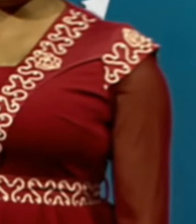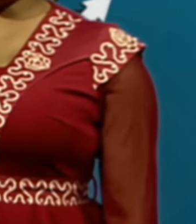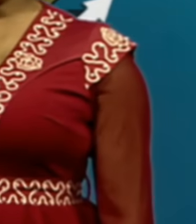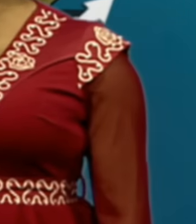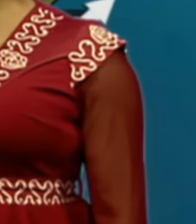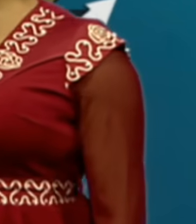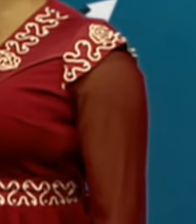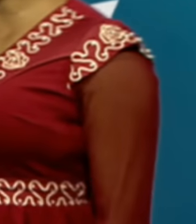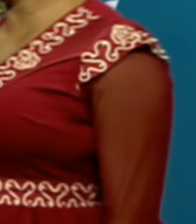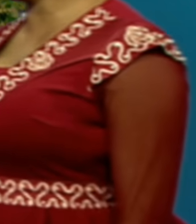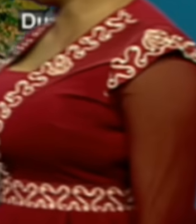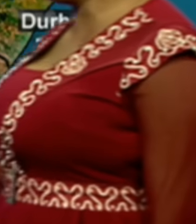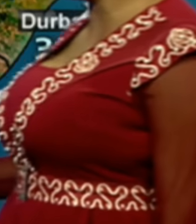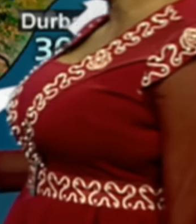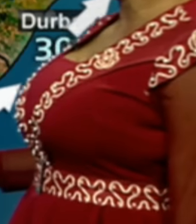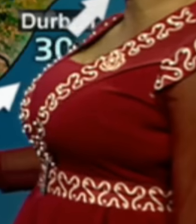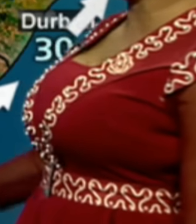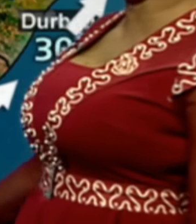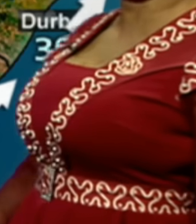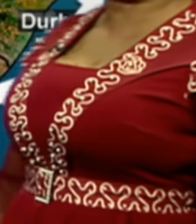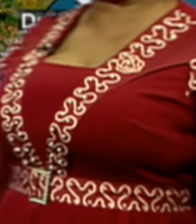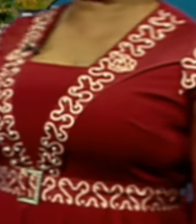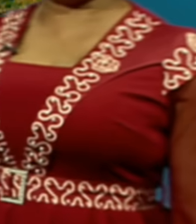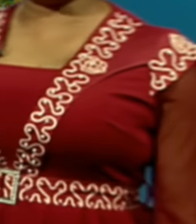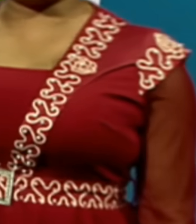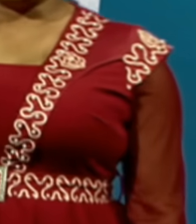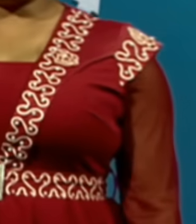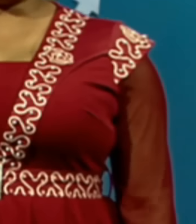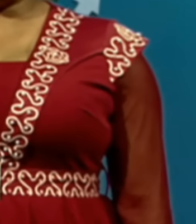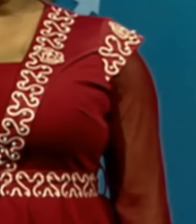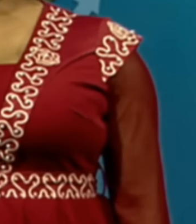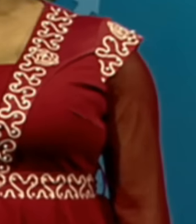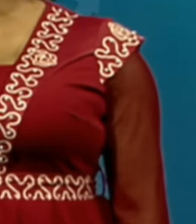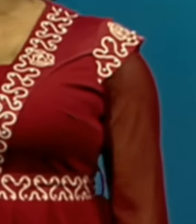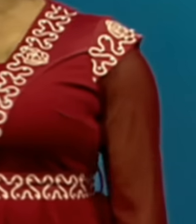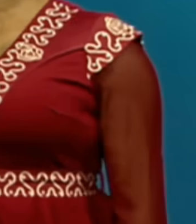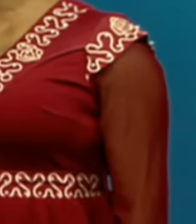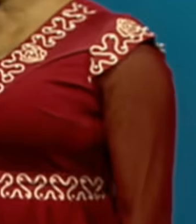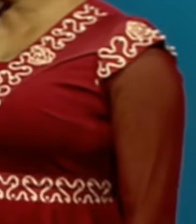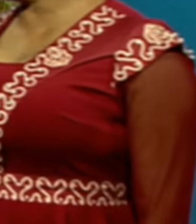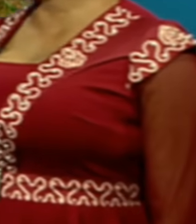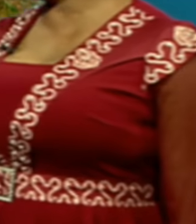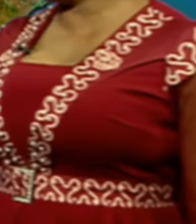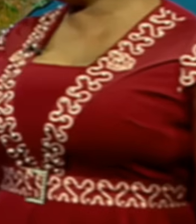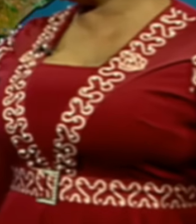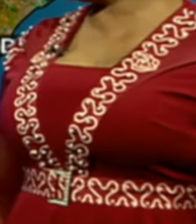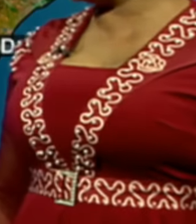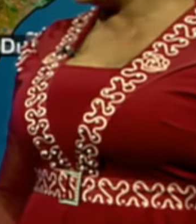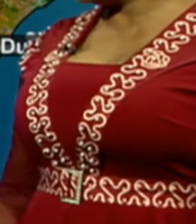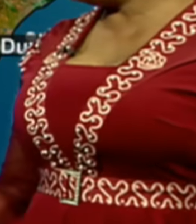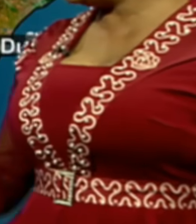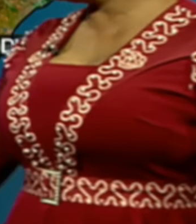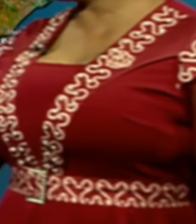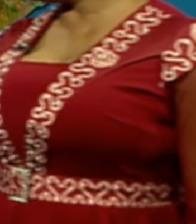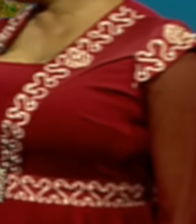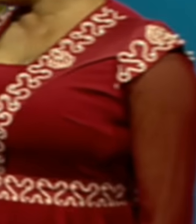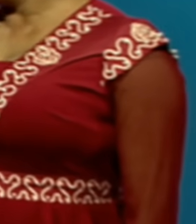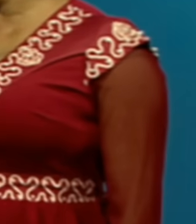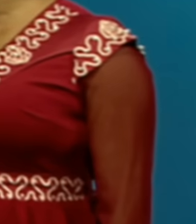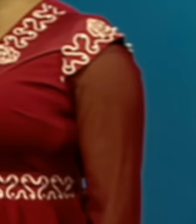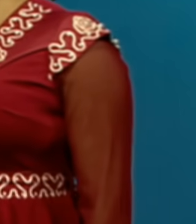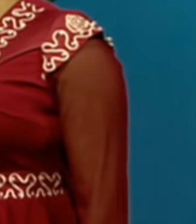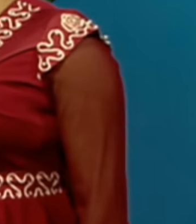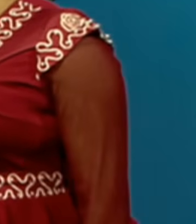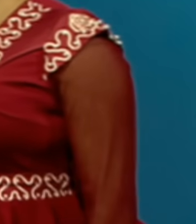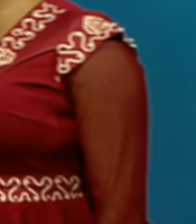ka diperesente tše 60 go pipile maru go tsenelela gona go la Gqeberha re tšwela pele jwale le tšona ba kakanyo ya boso re lebelela go sasa re lebelela bošegong bo